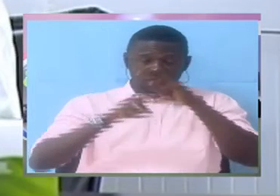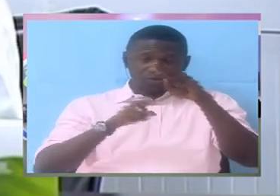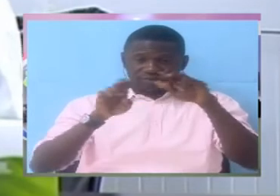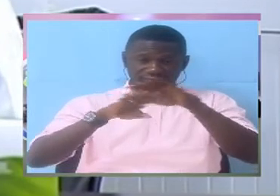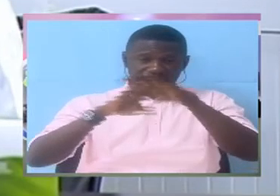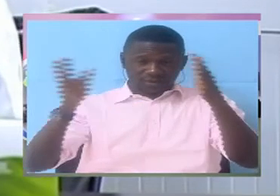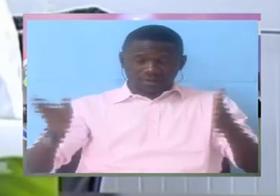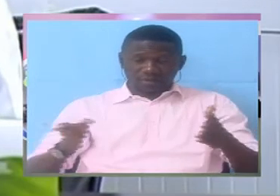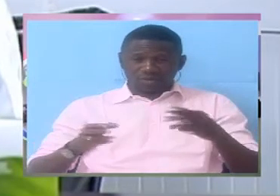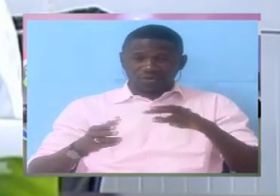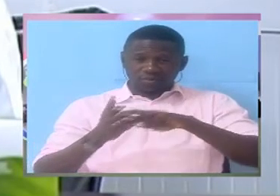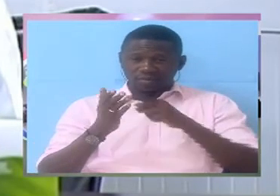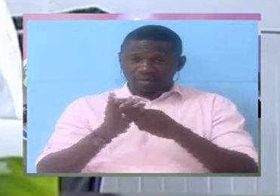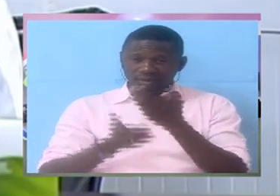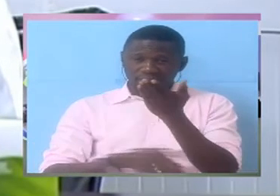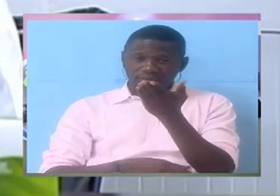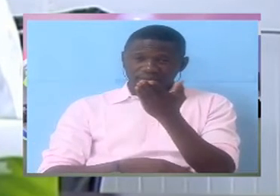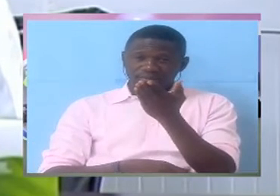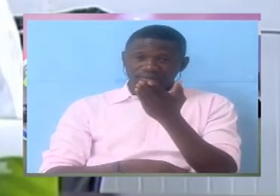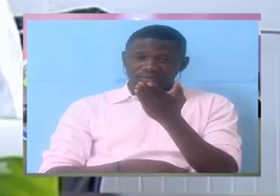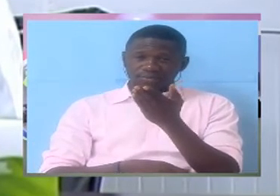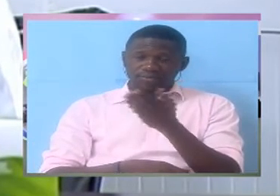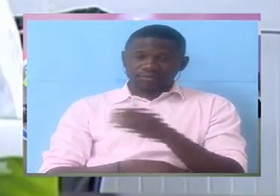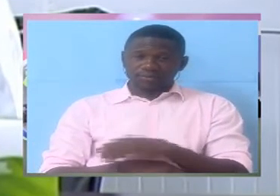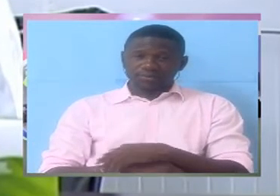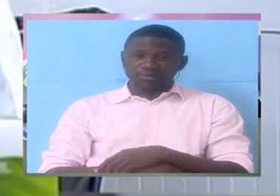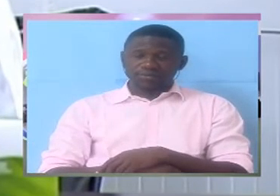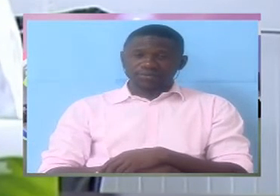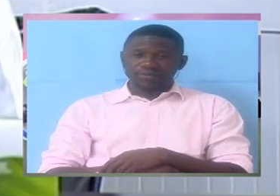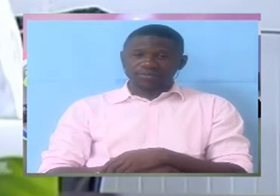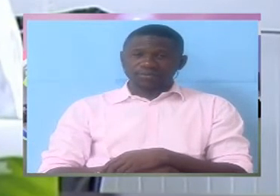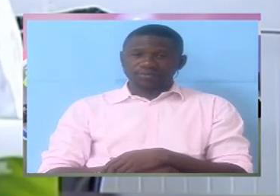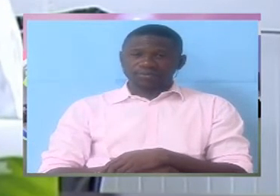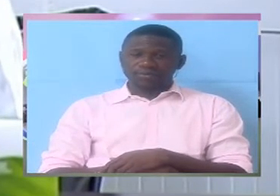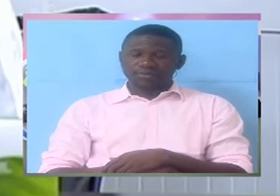Is Kisir Lal member panel of the